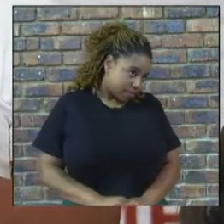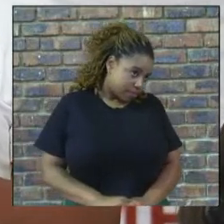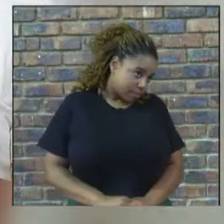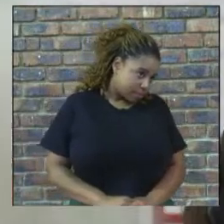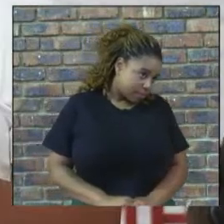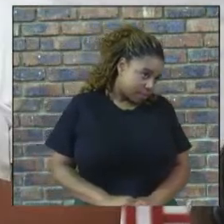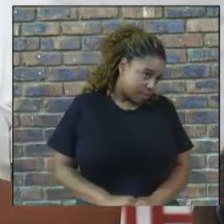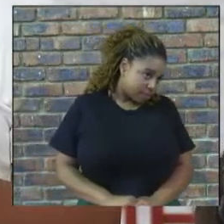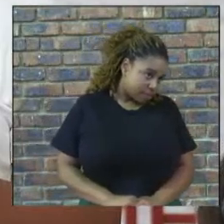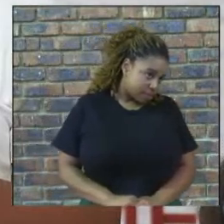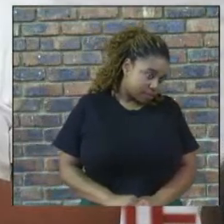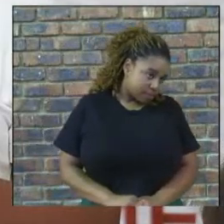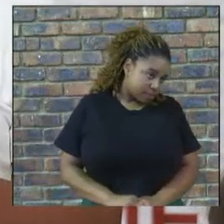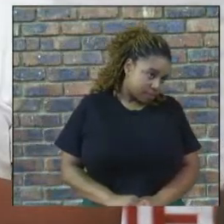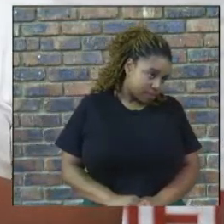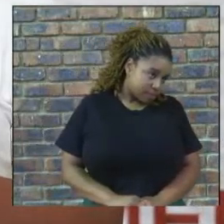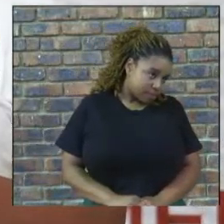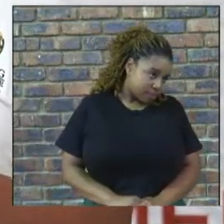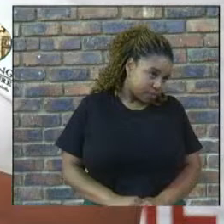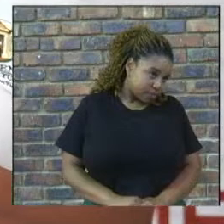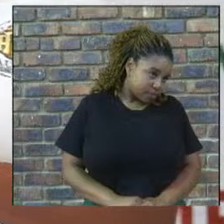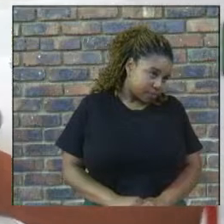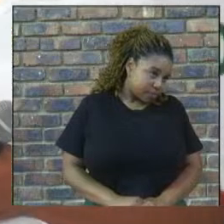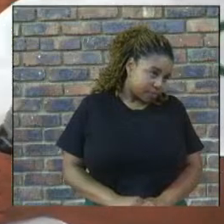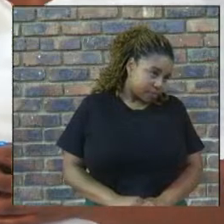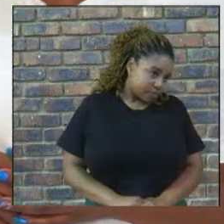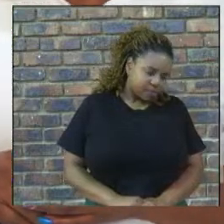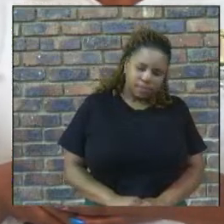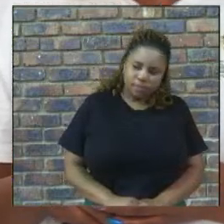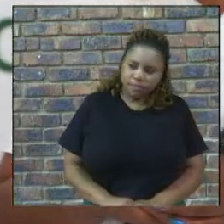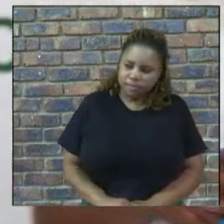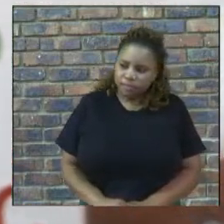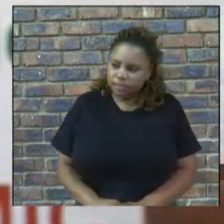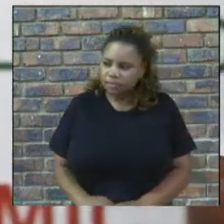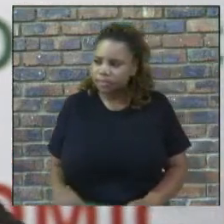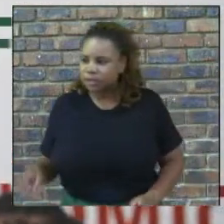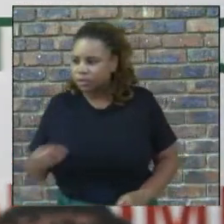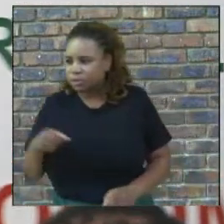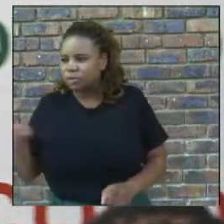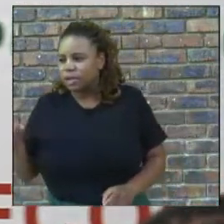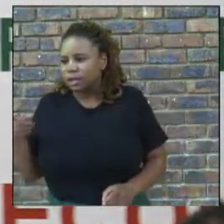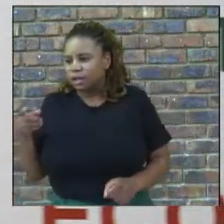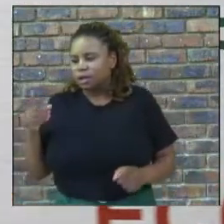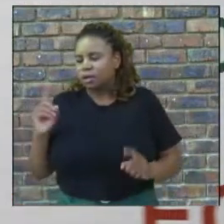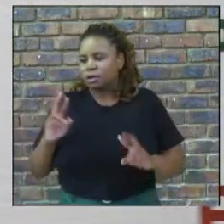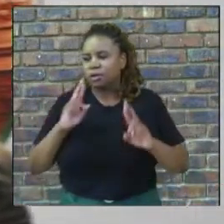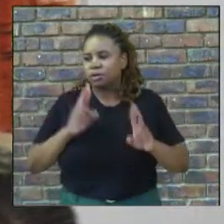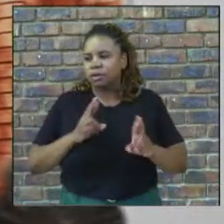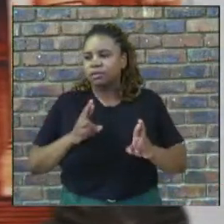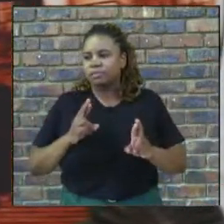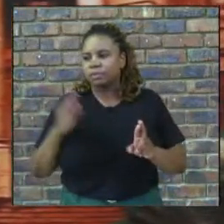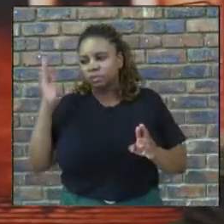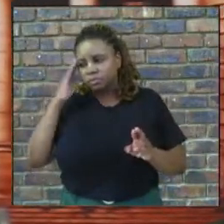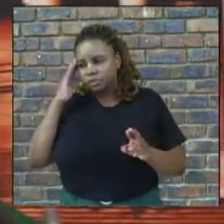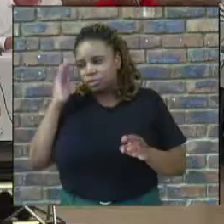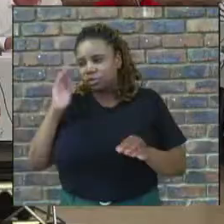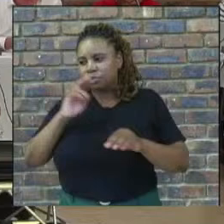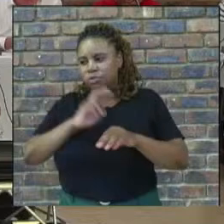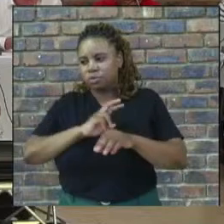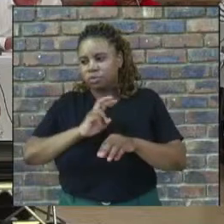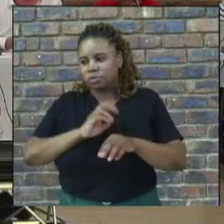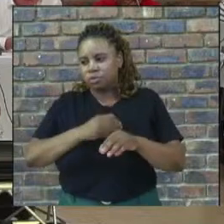with the greatest of respect. My sister, that response, I know we're trying to manage time.